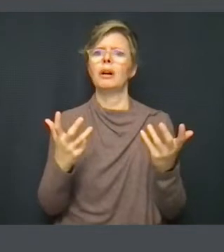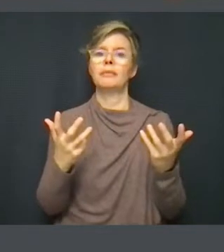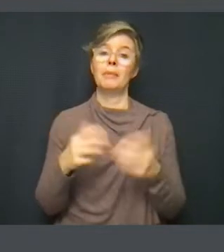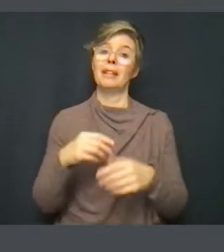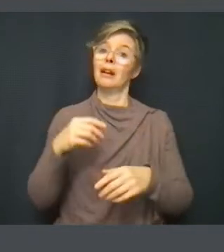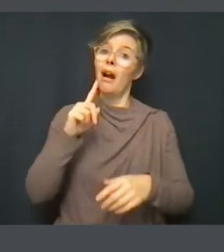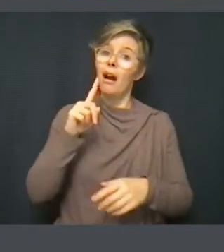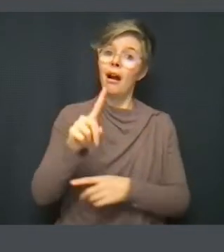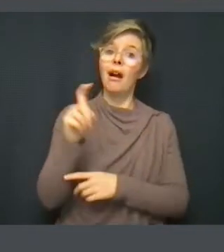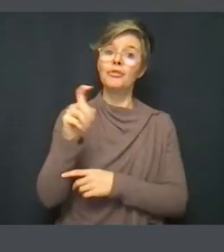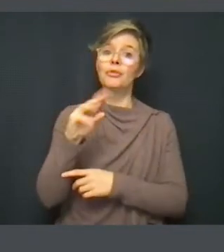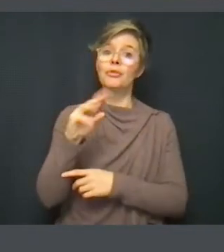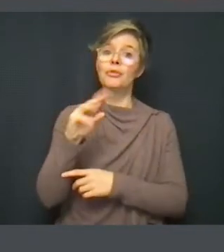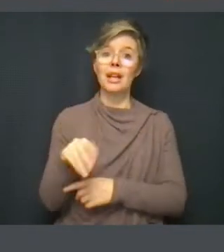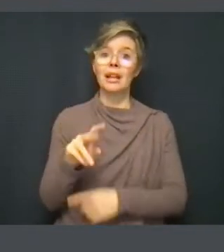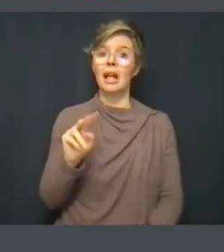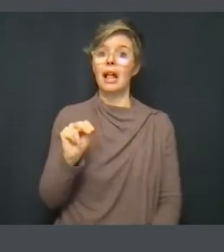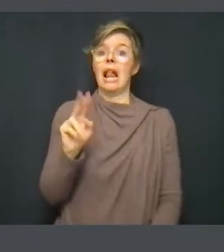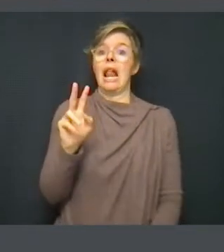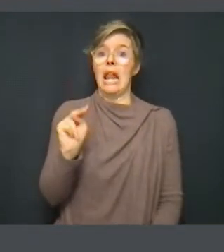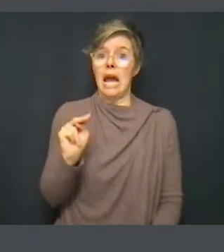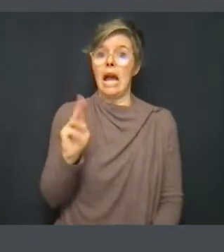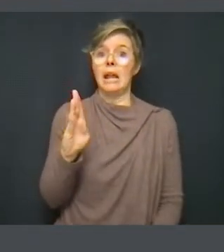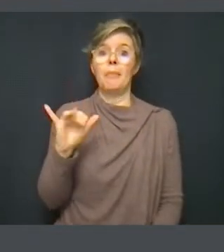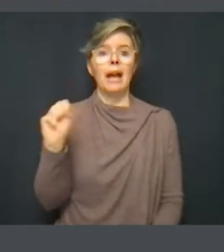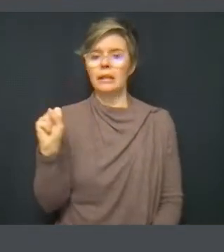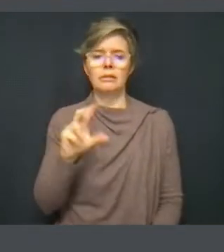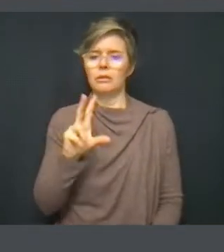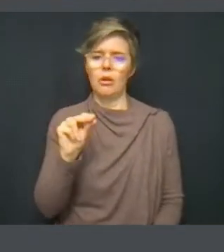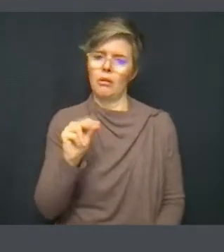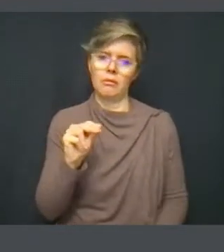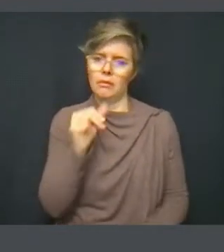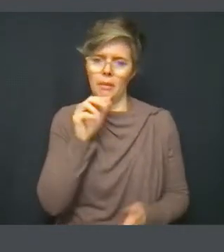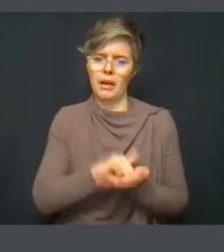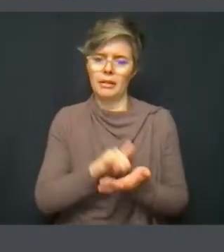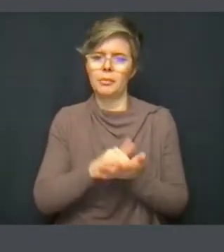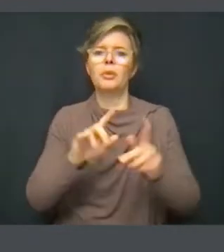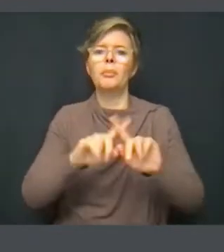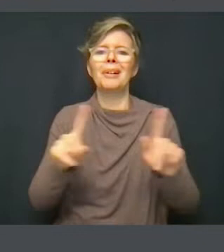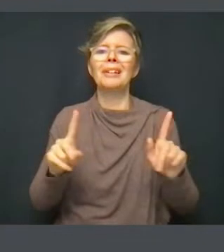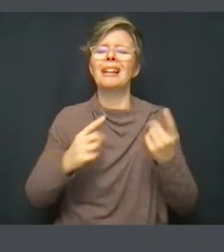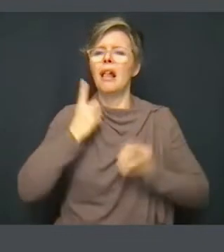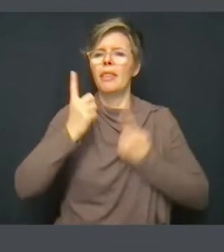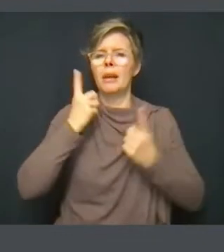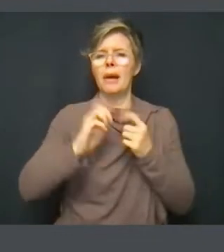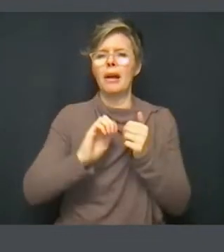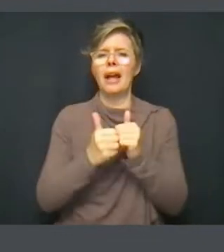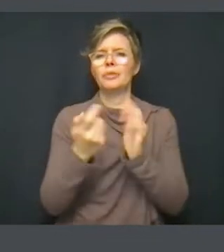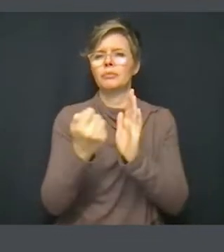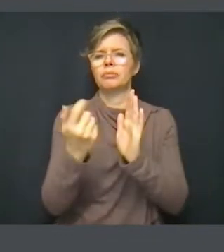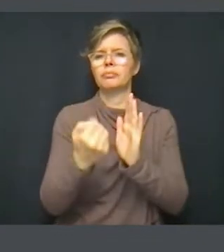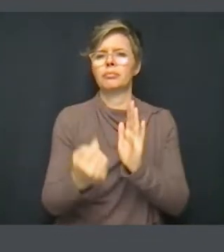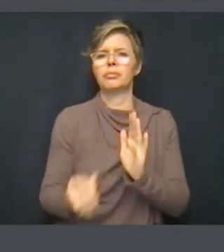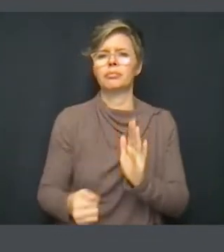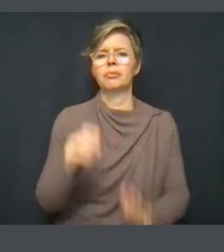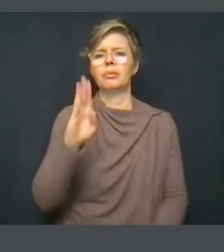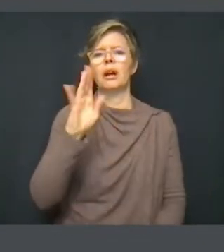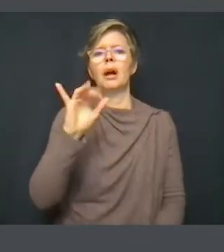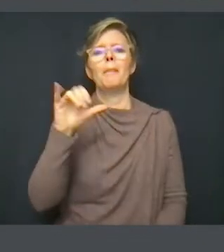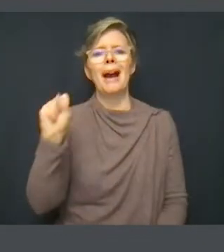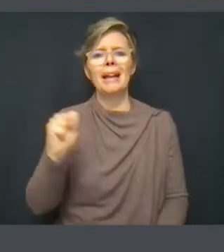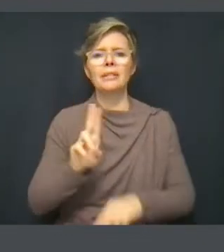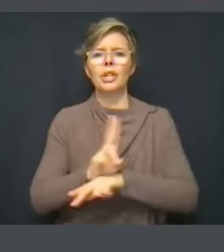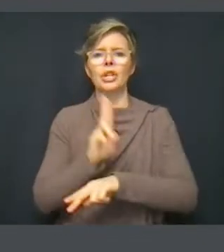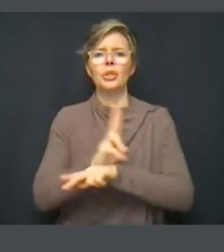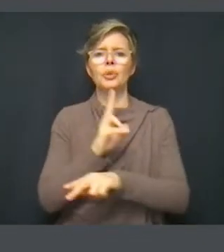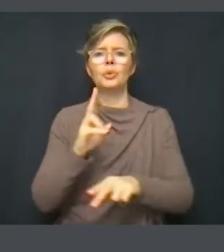really want to do is make it the least biased possible, right? And that has to do definitely with the tools that you're using, the images that you're showing, and the kid